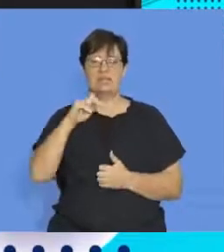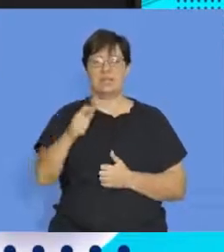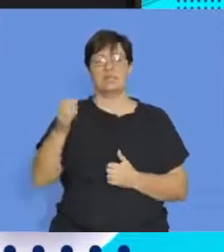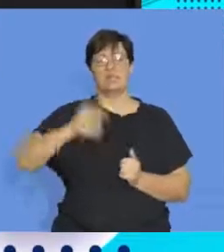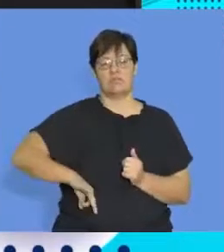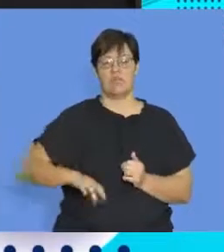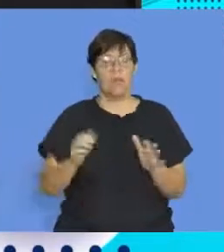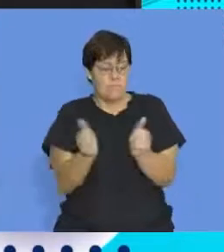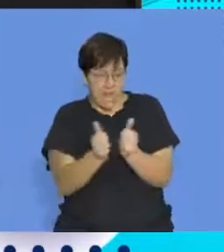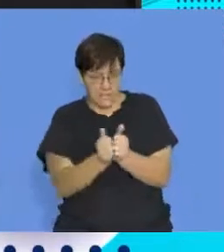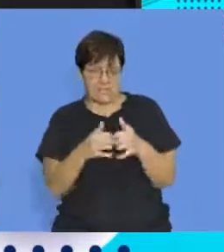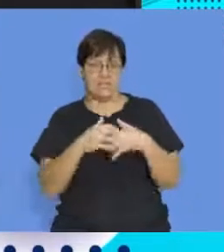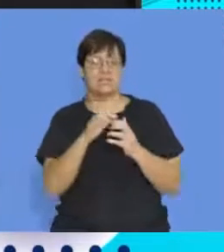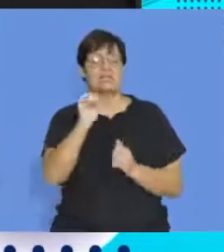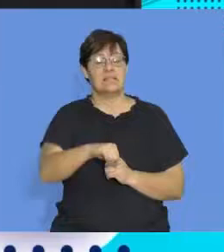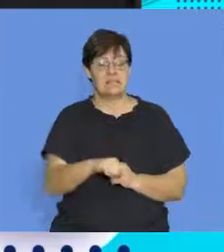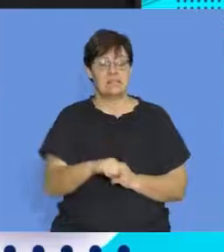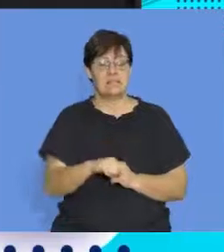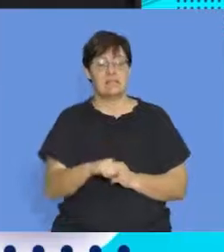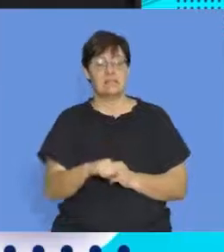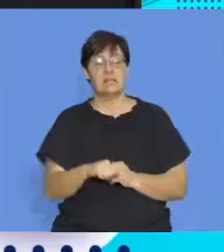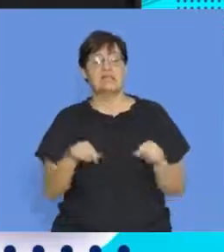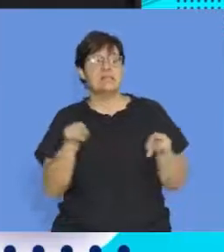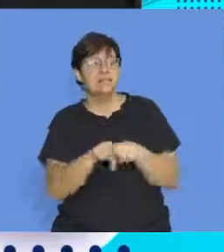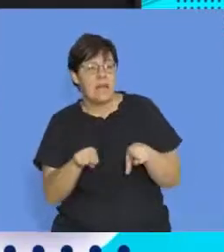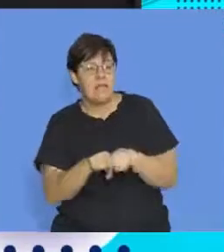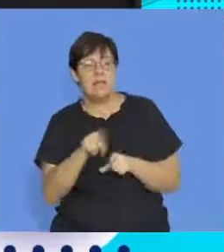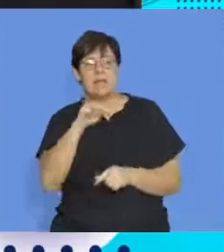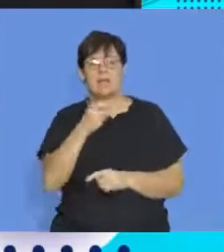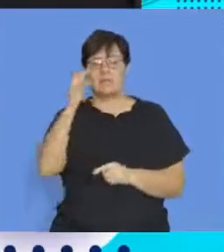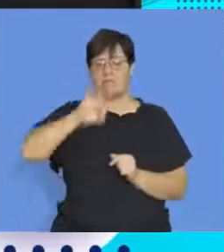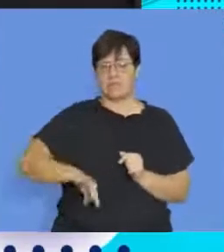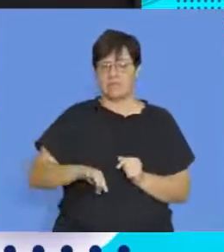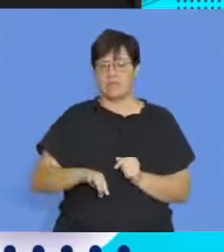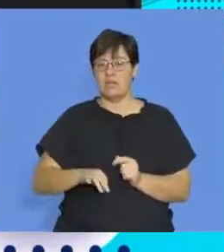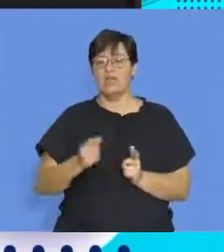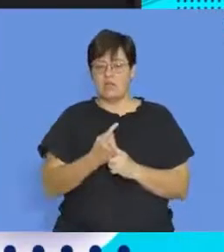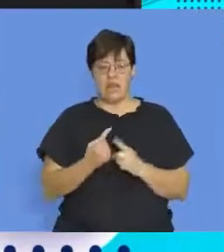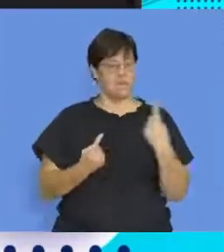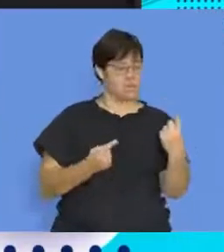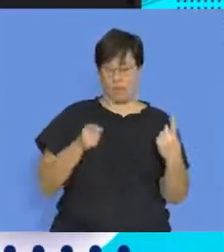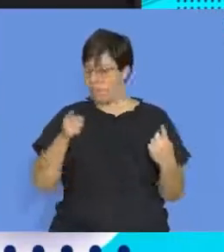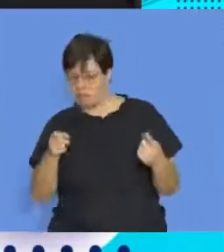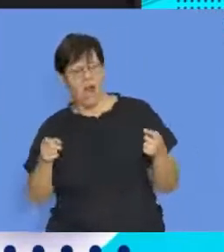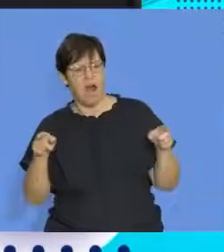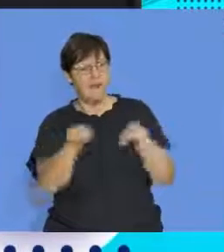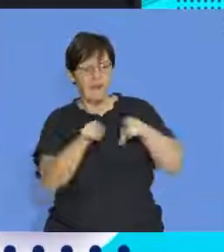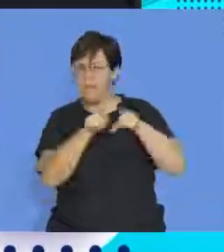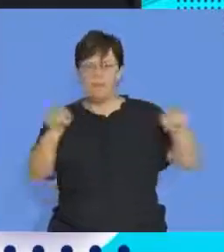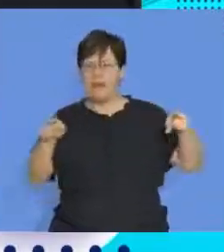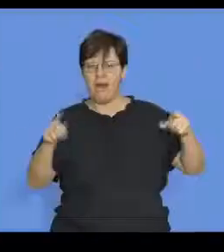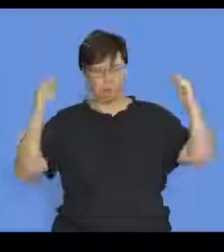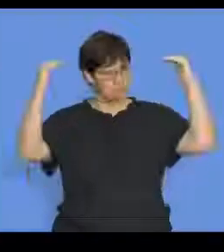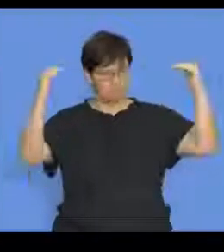profit for a partnership the way you would calculate a net profit for a sole trader. So